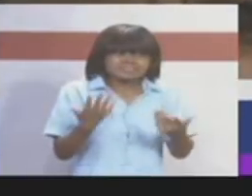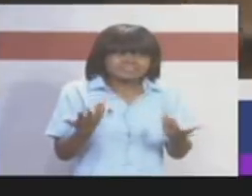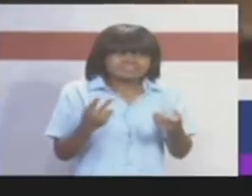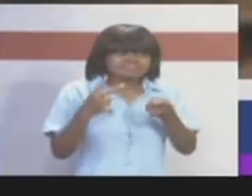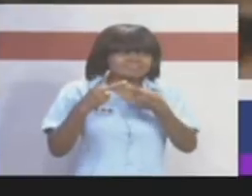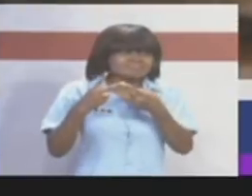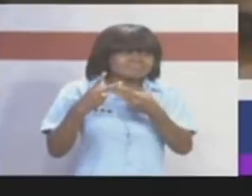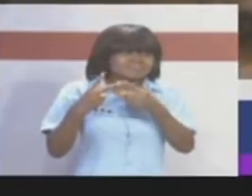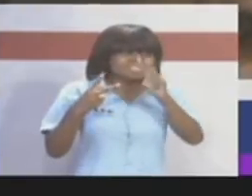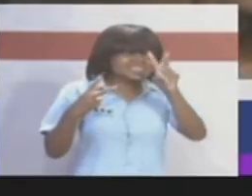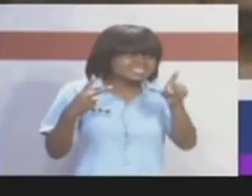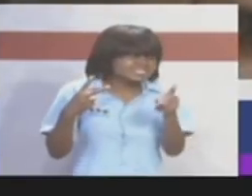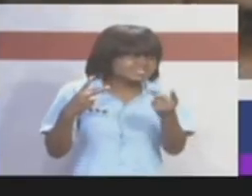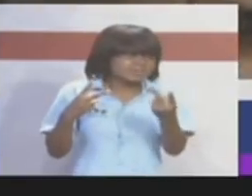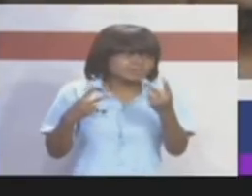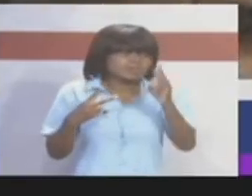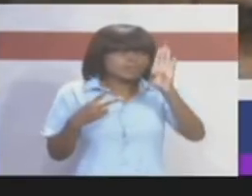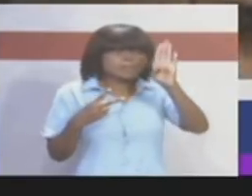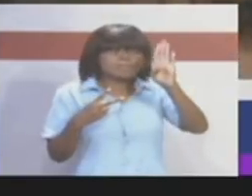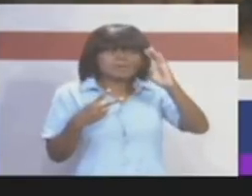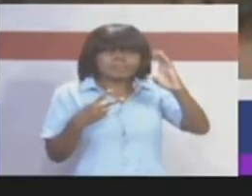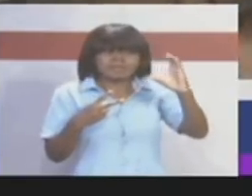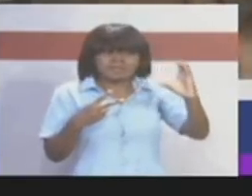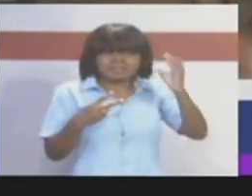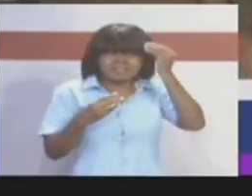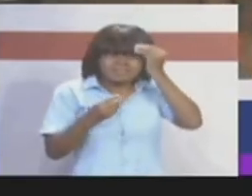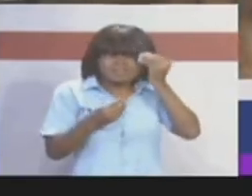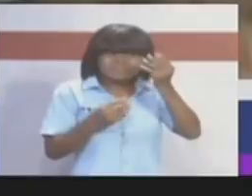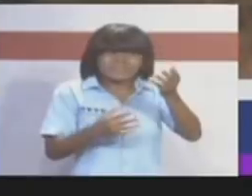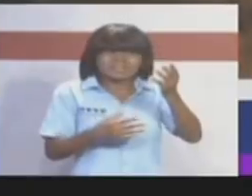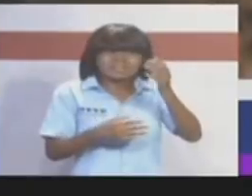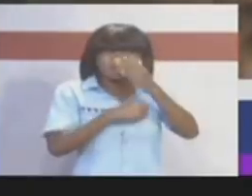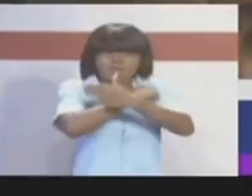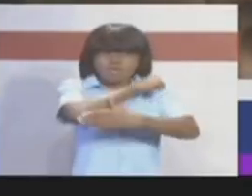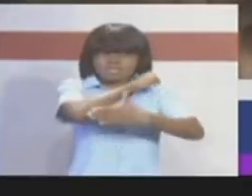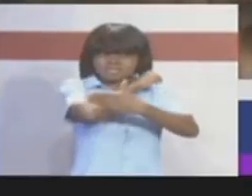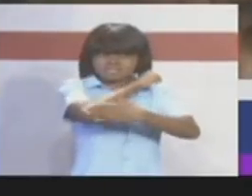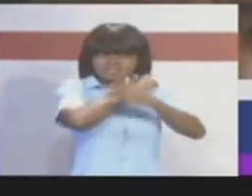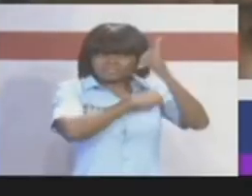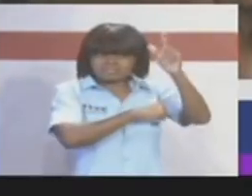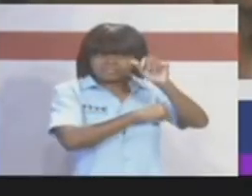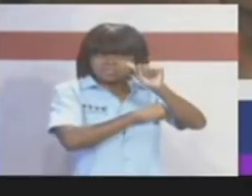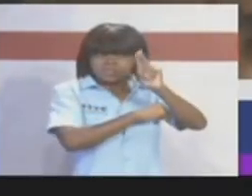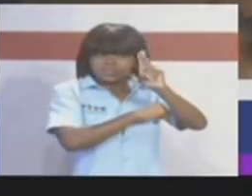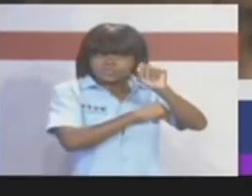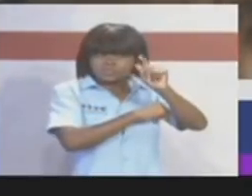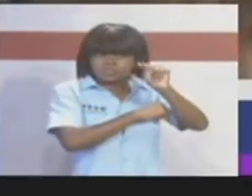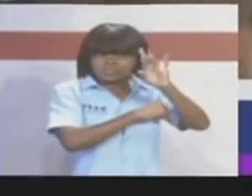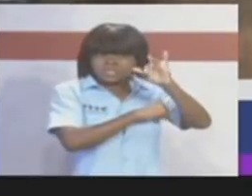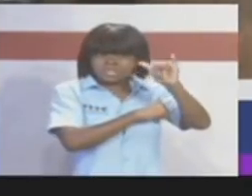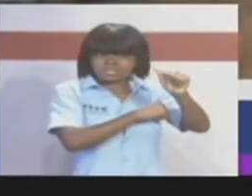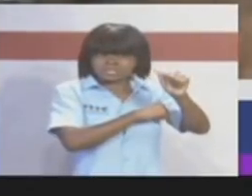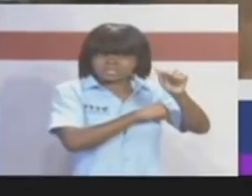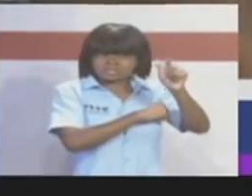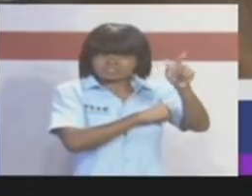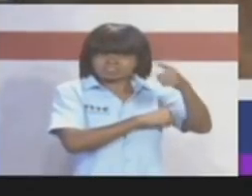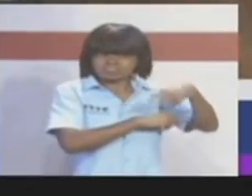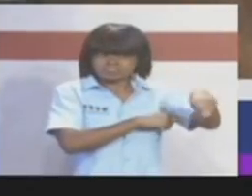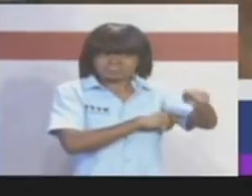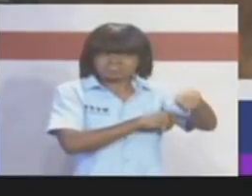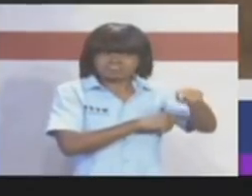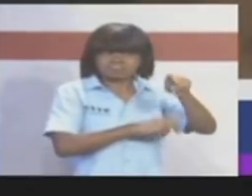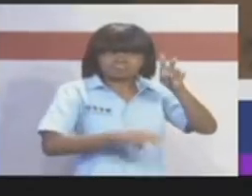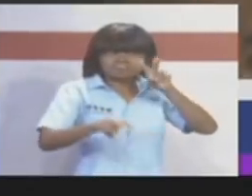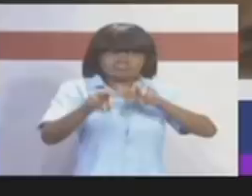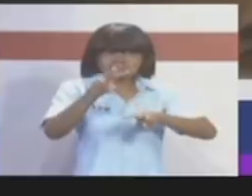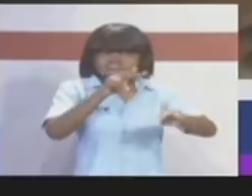today that Austria in Europe is putting the unvaccinated citizenry under a home